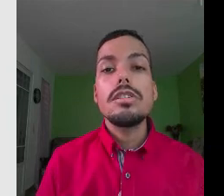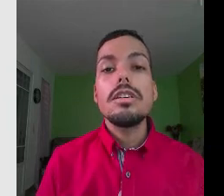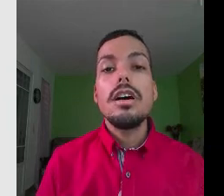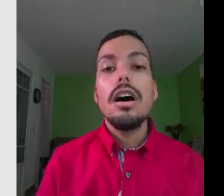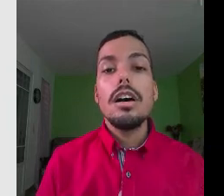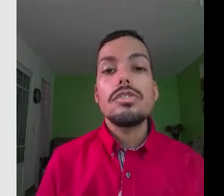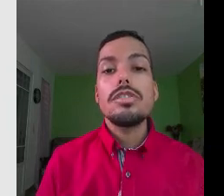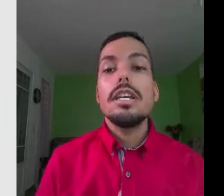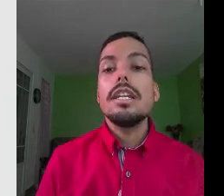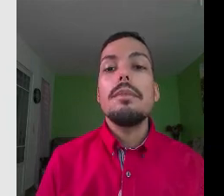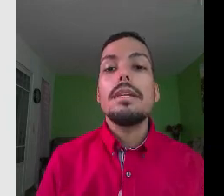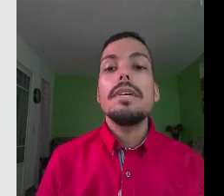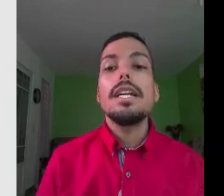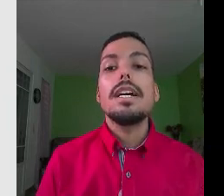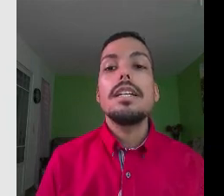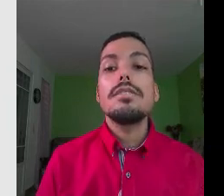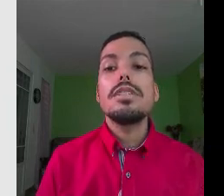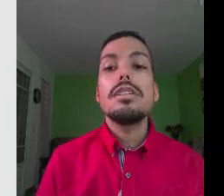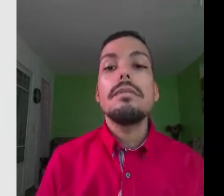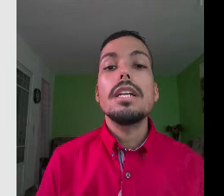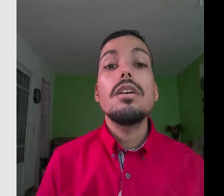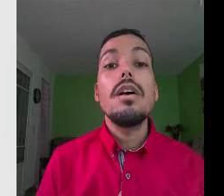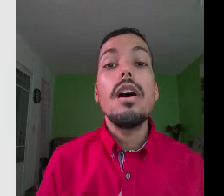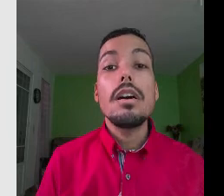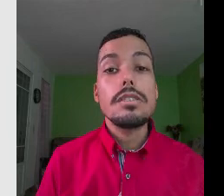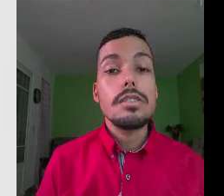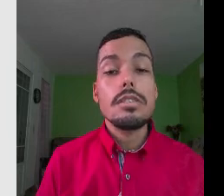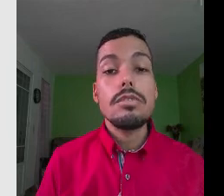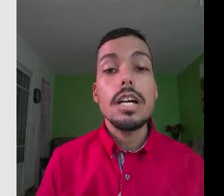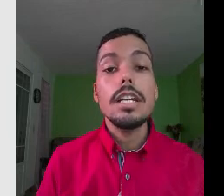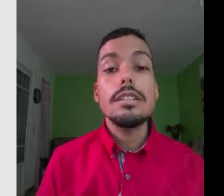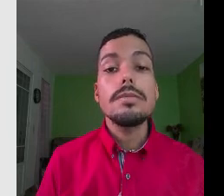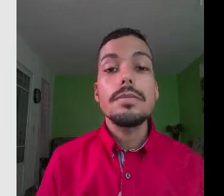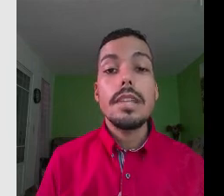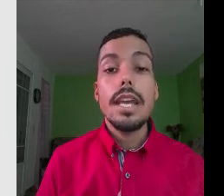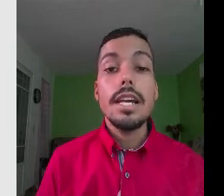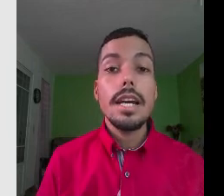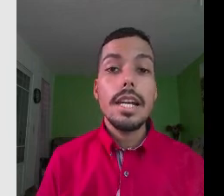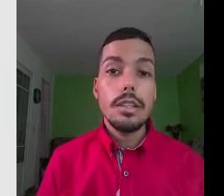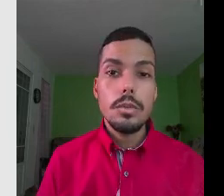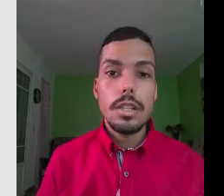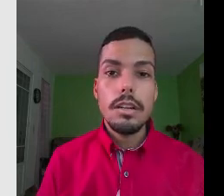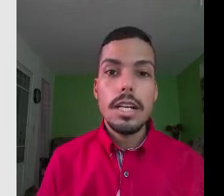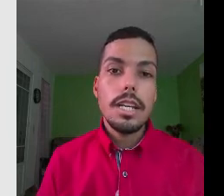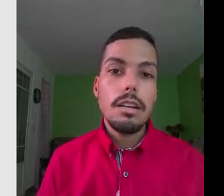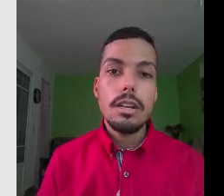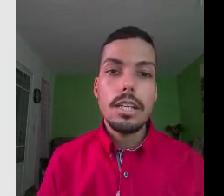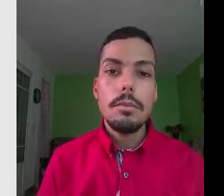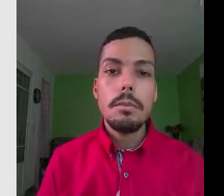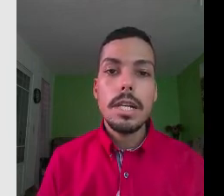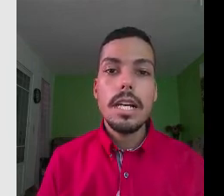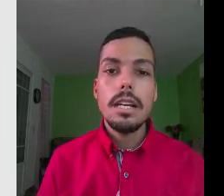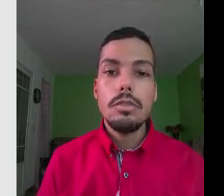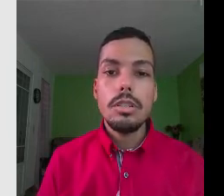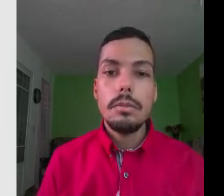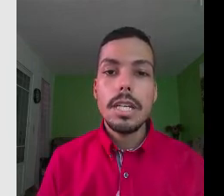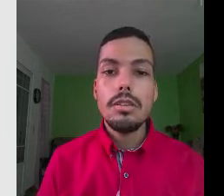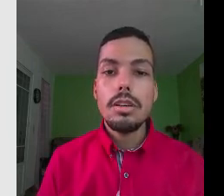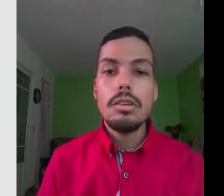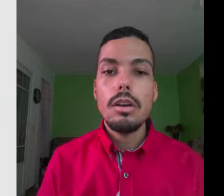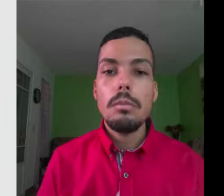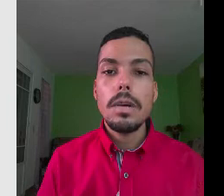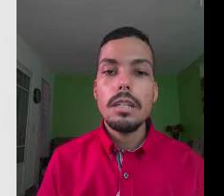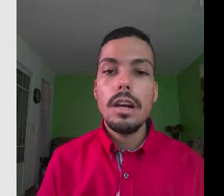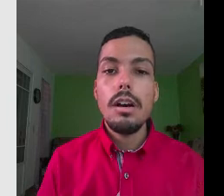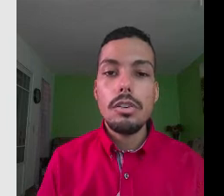Ox. Ox. En la primera es nuestro amigo Ox, right? En caricatura, ¿verdad? Que es lo que tenemos, ¿verdad? En nuestro